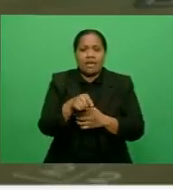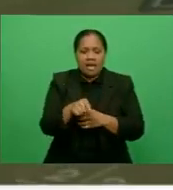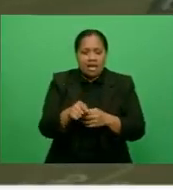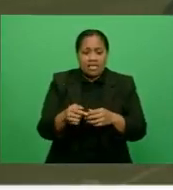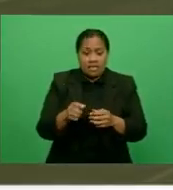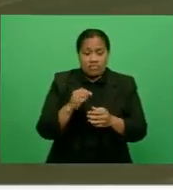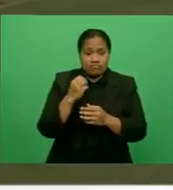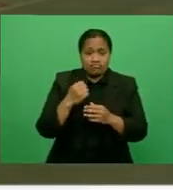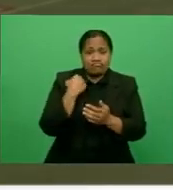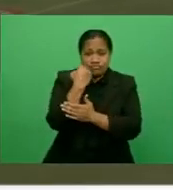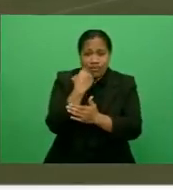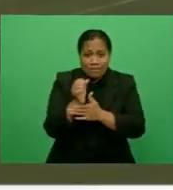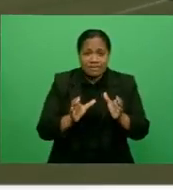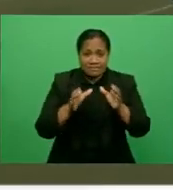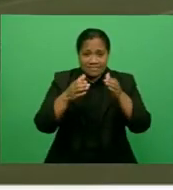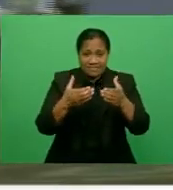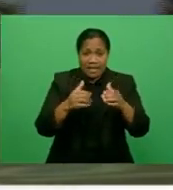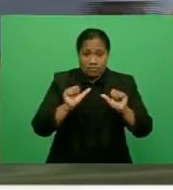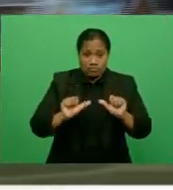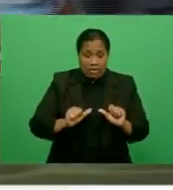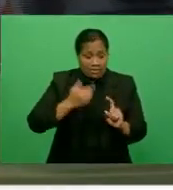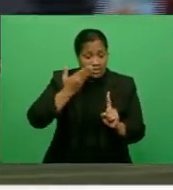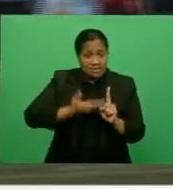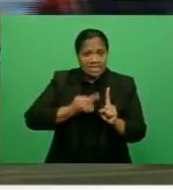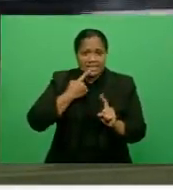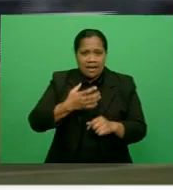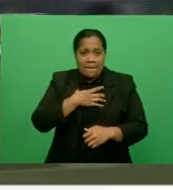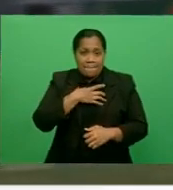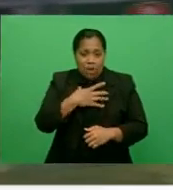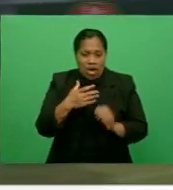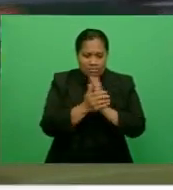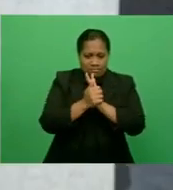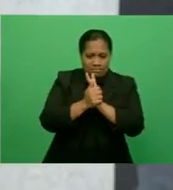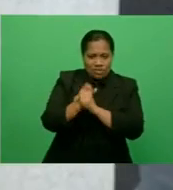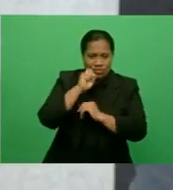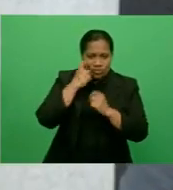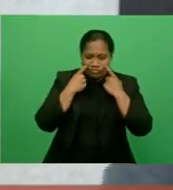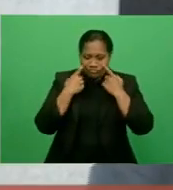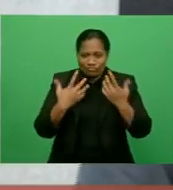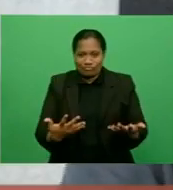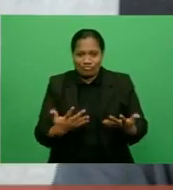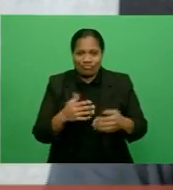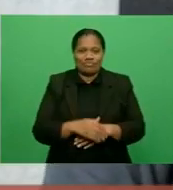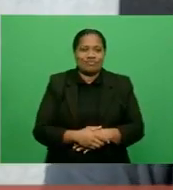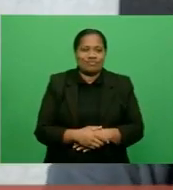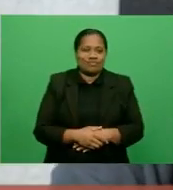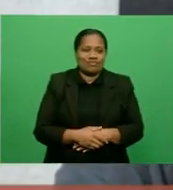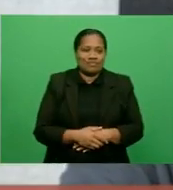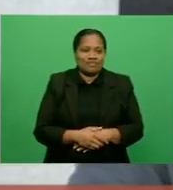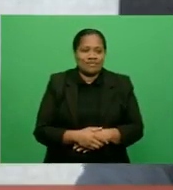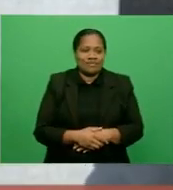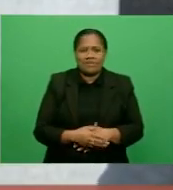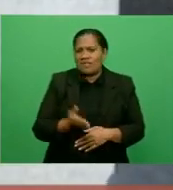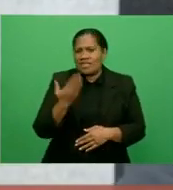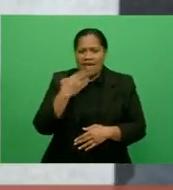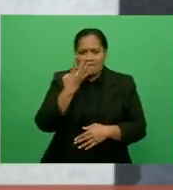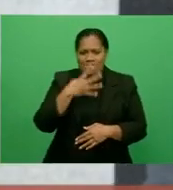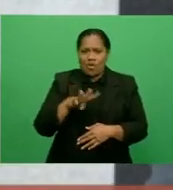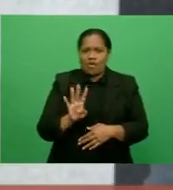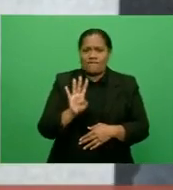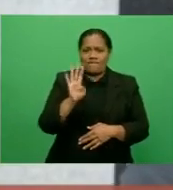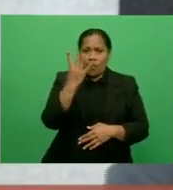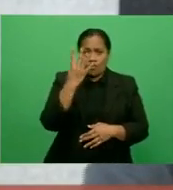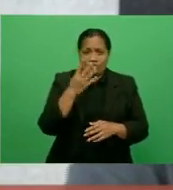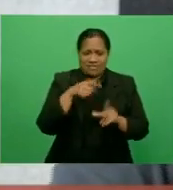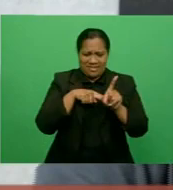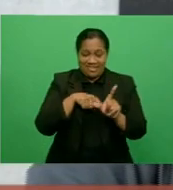President Lawrence Dikaram says more talent will be revealed. We've been doing it for the last 44 years. We're just the battle holders for